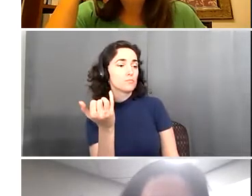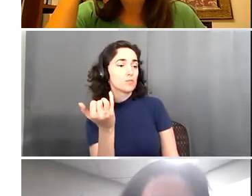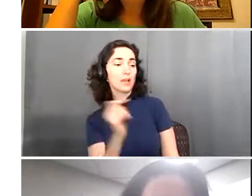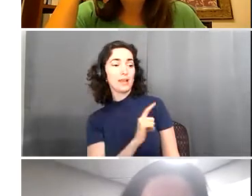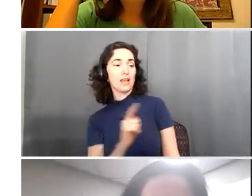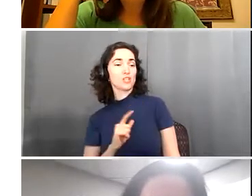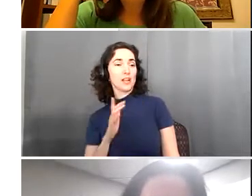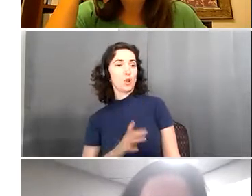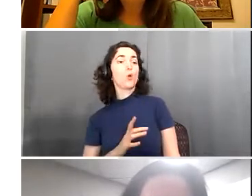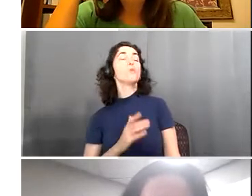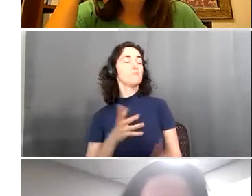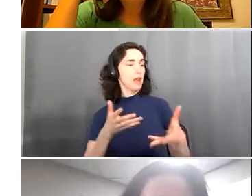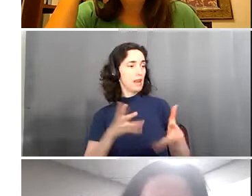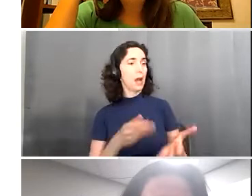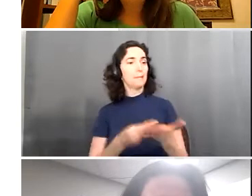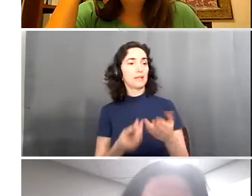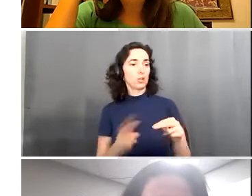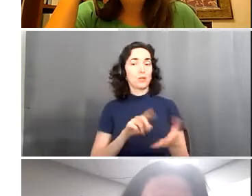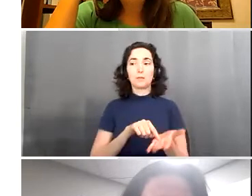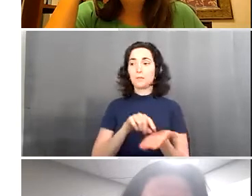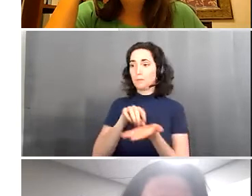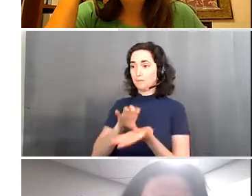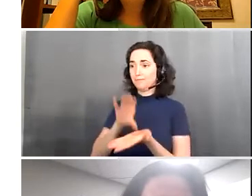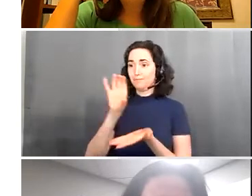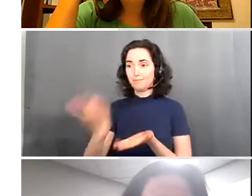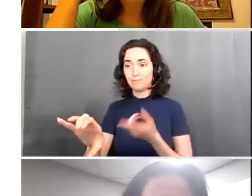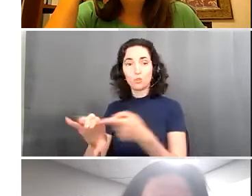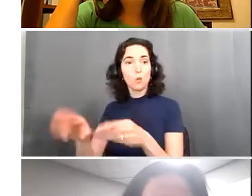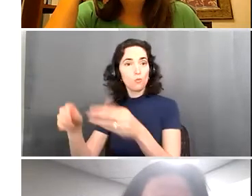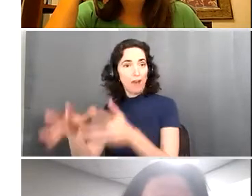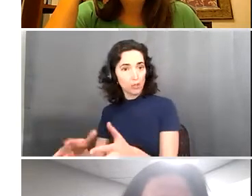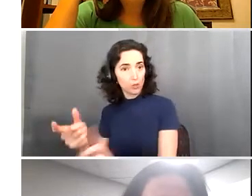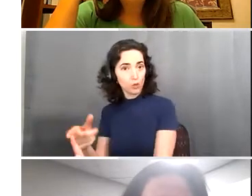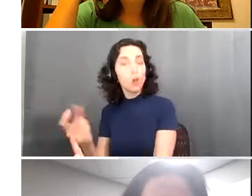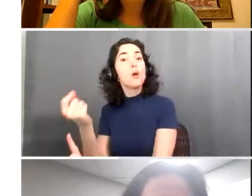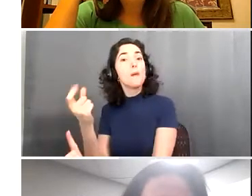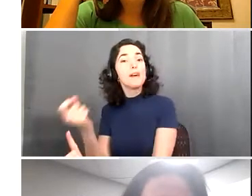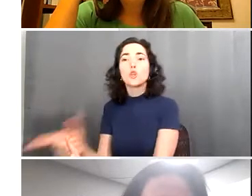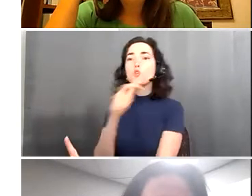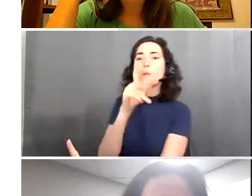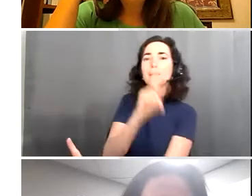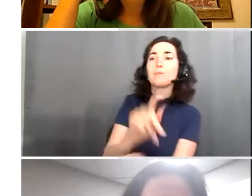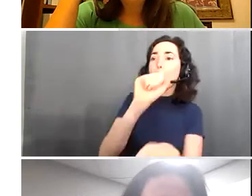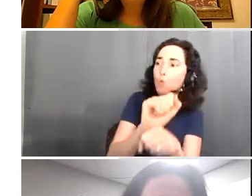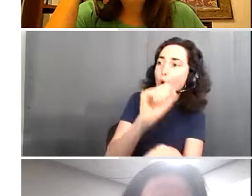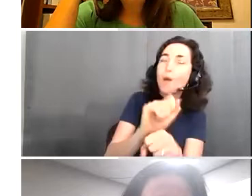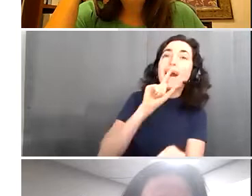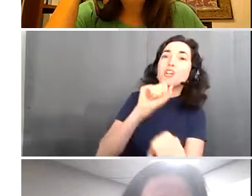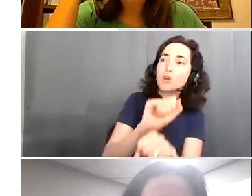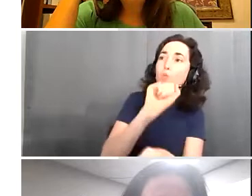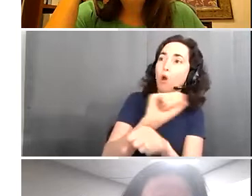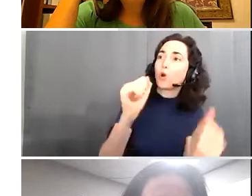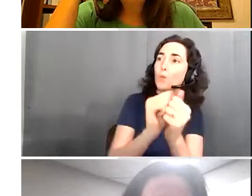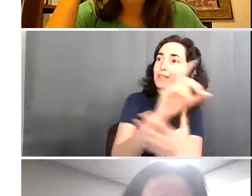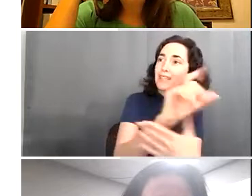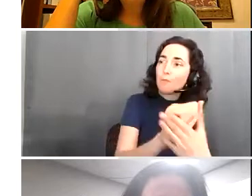legislator gives more money and it's not used for the people actually helping the disabled